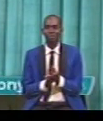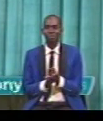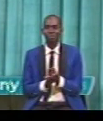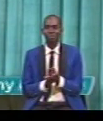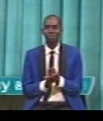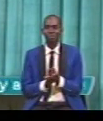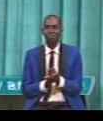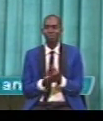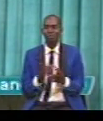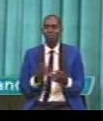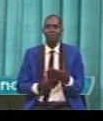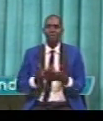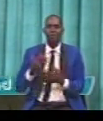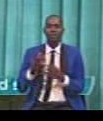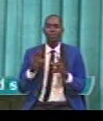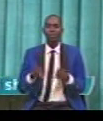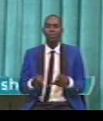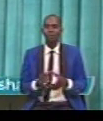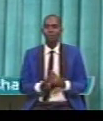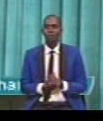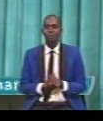The next testifier, quickly.